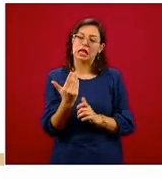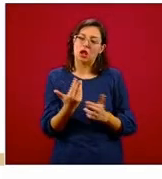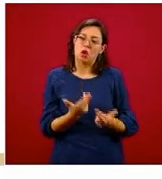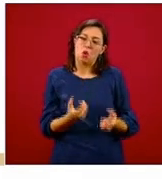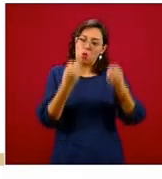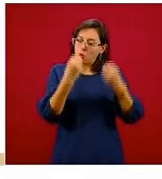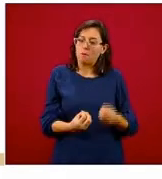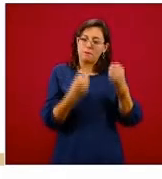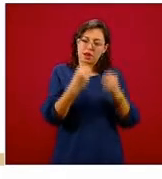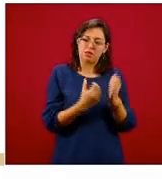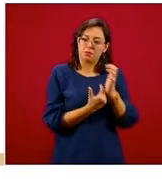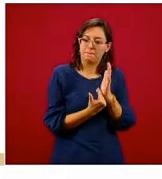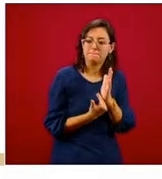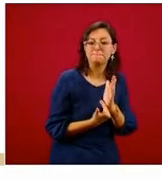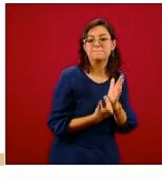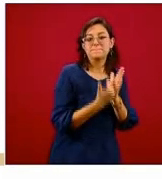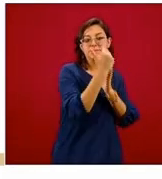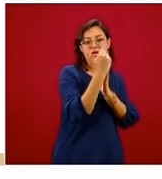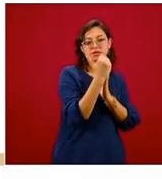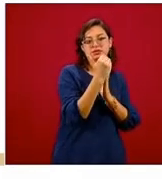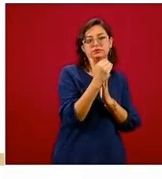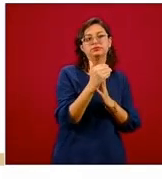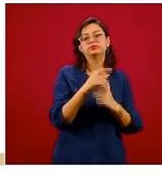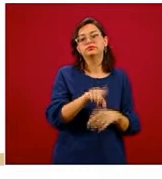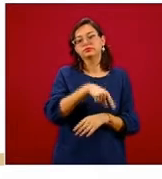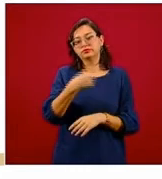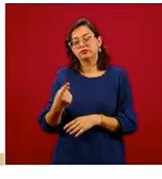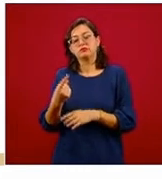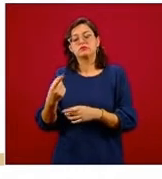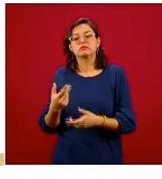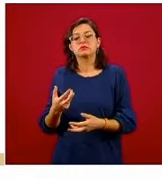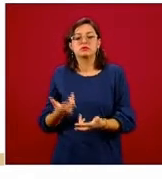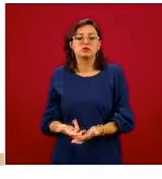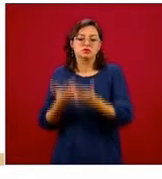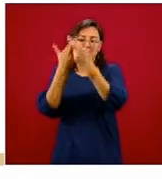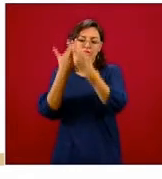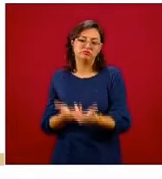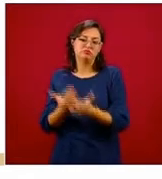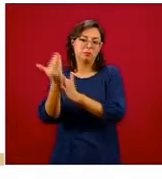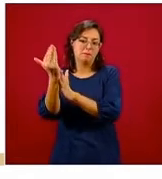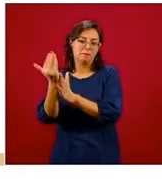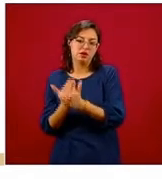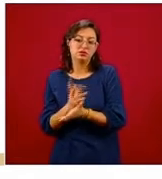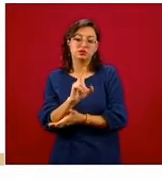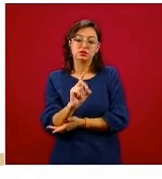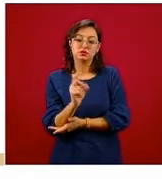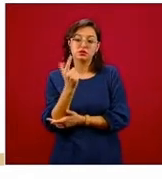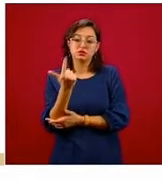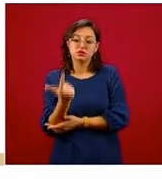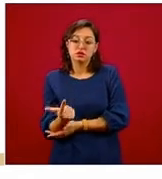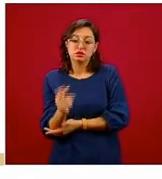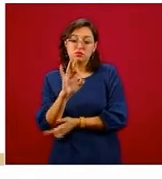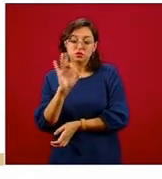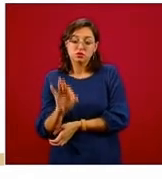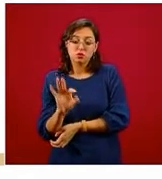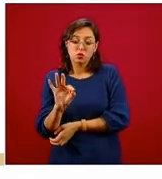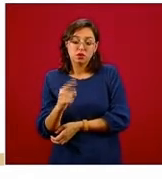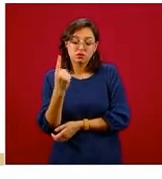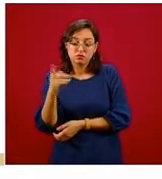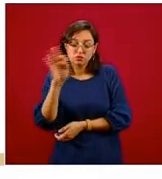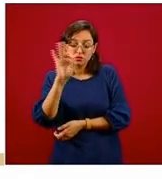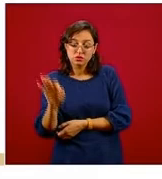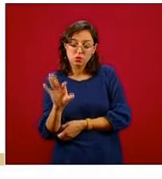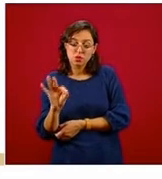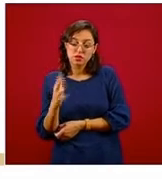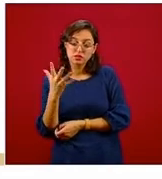Baja, are the ones that would have not much of this availability, with